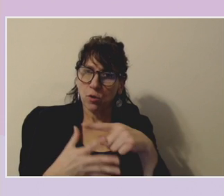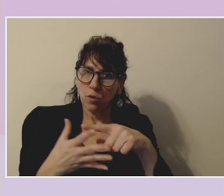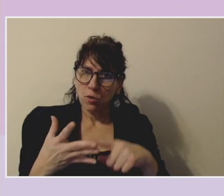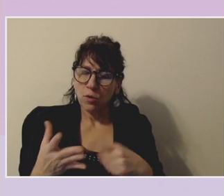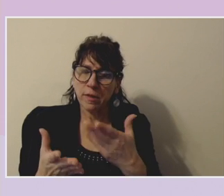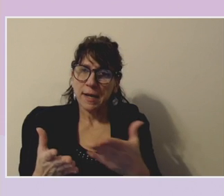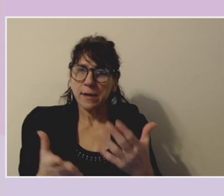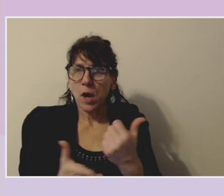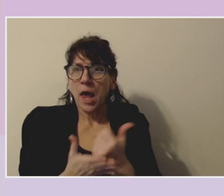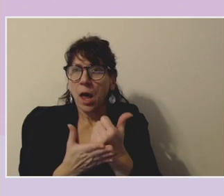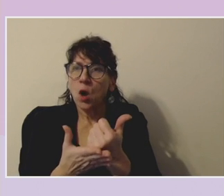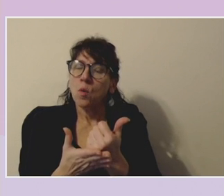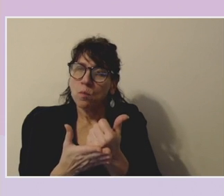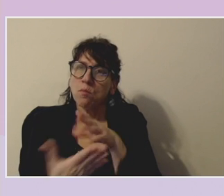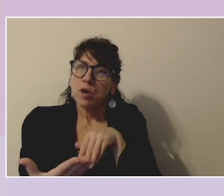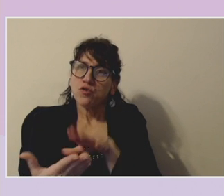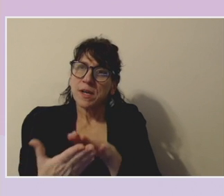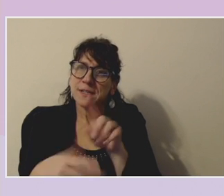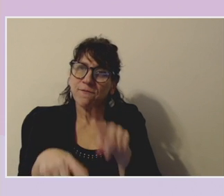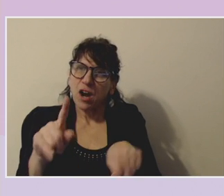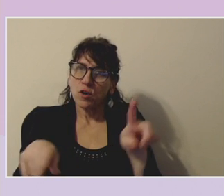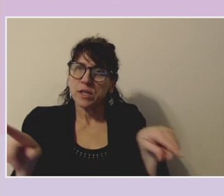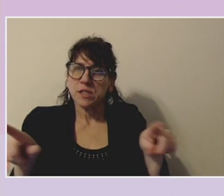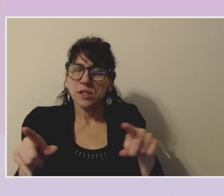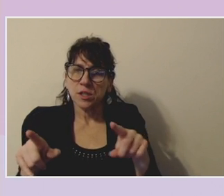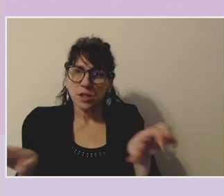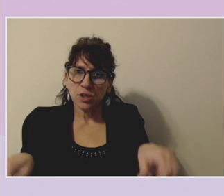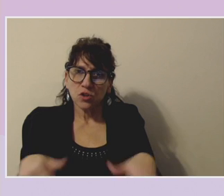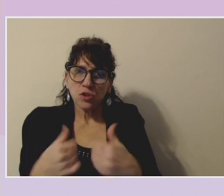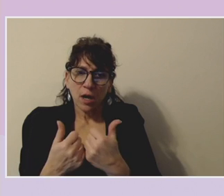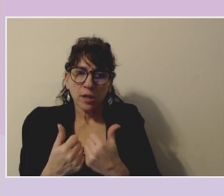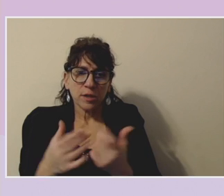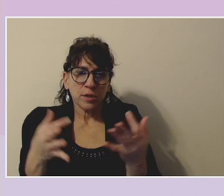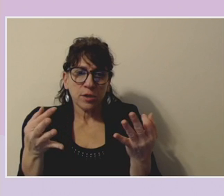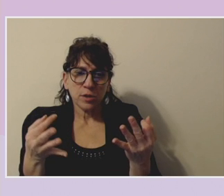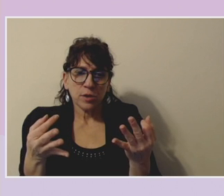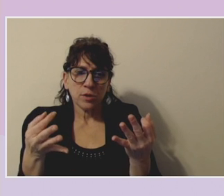address various challenges like the social determinants of health.